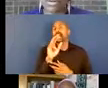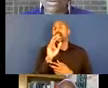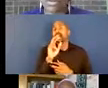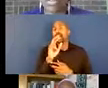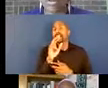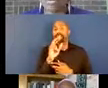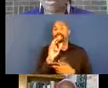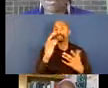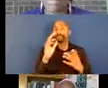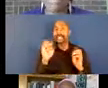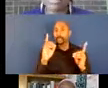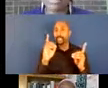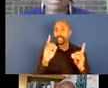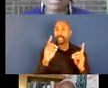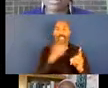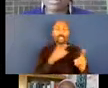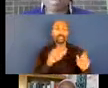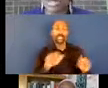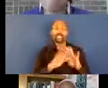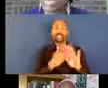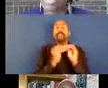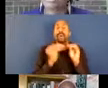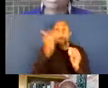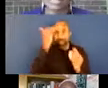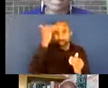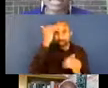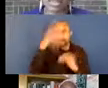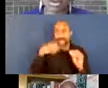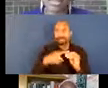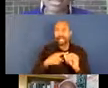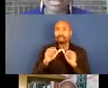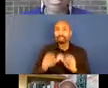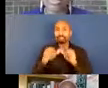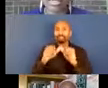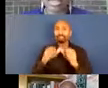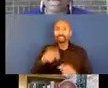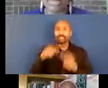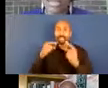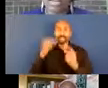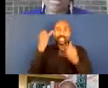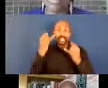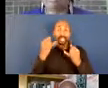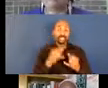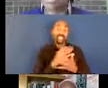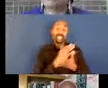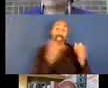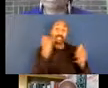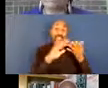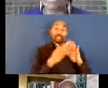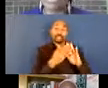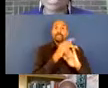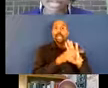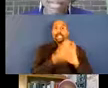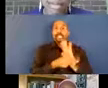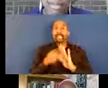ongoing struggle over ideas that become policies and laws against which many communities fight for their